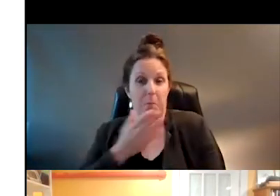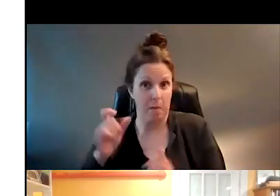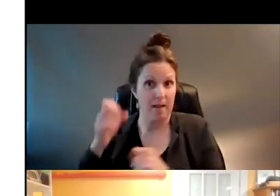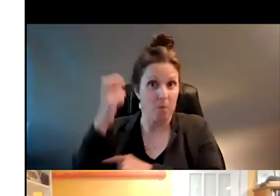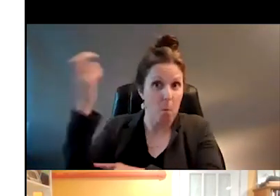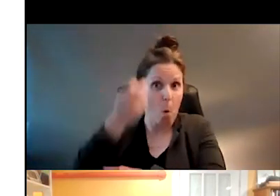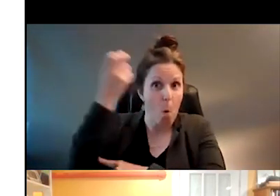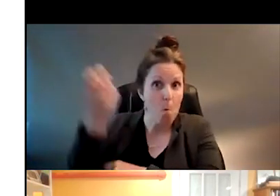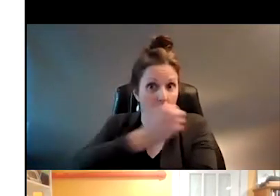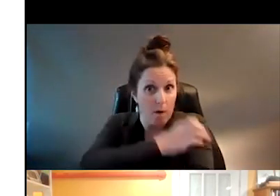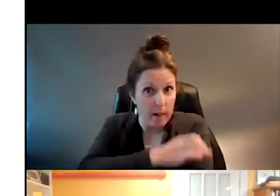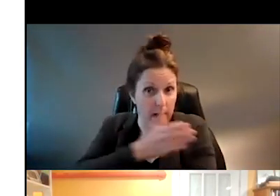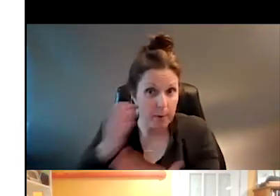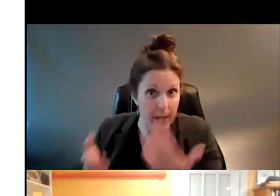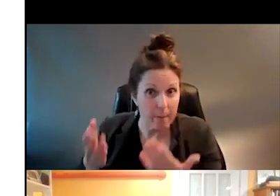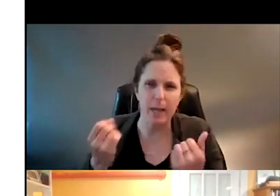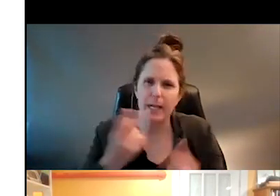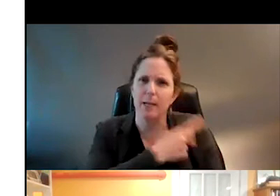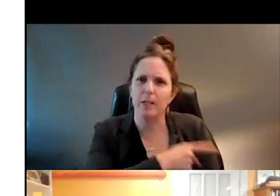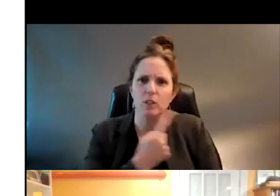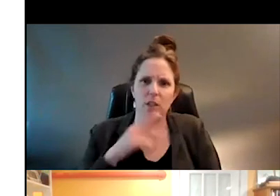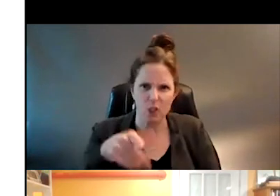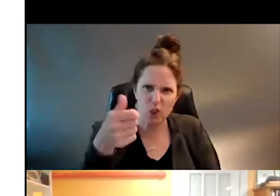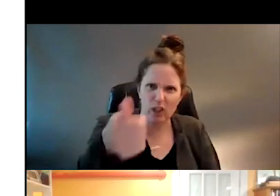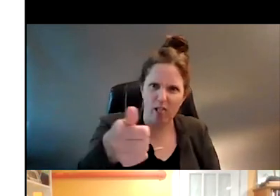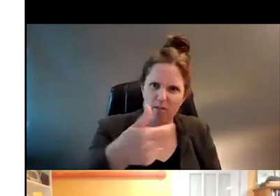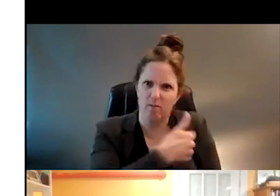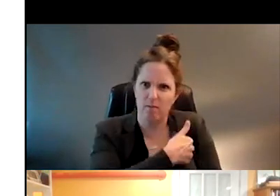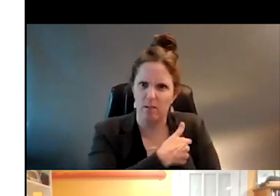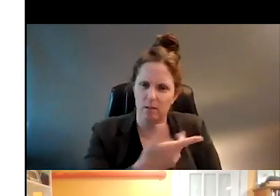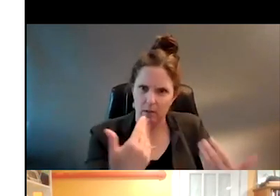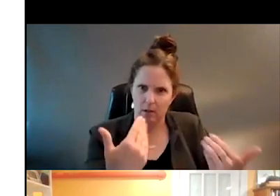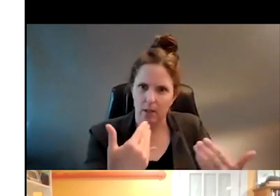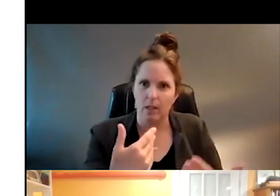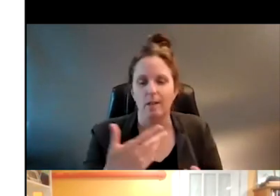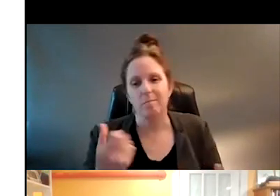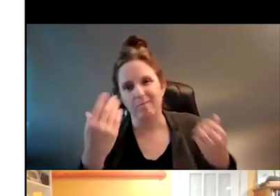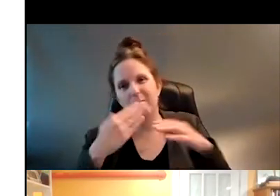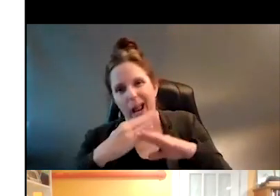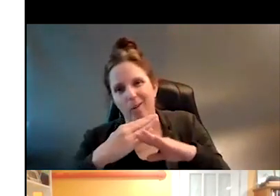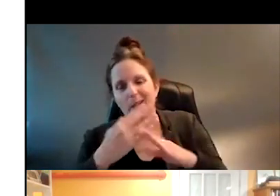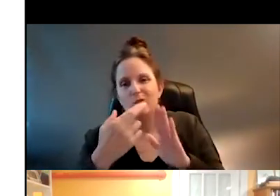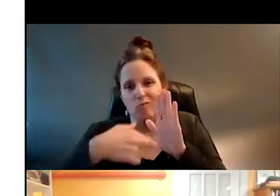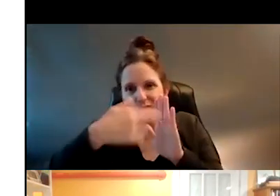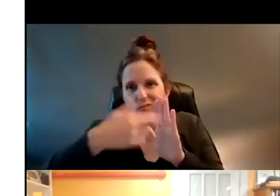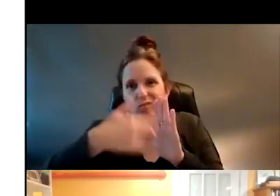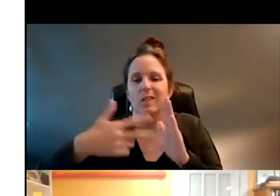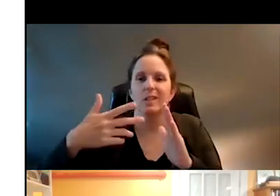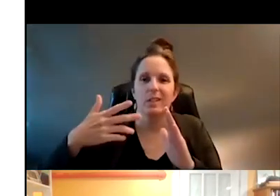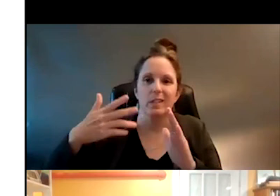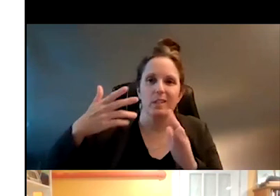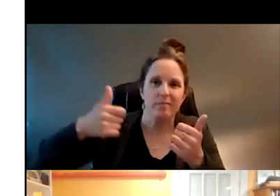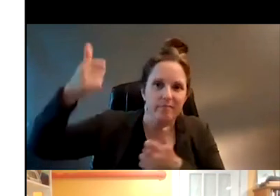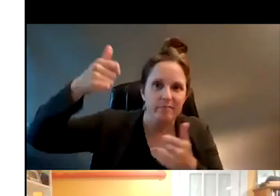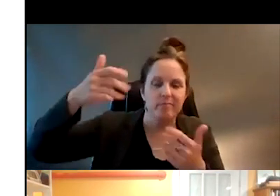me, you know, why can you not just do it? And there's many barriers to that, including regulatory barriers. I do think, though, and I'm going